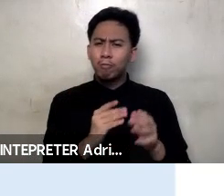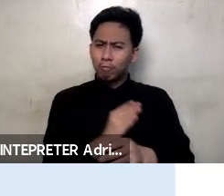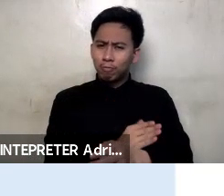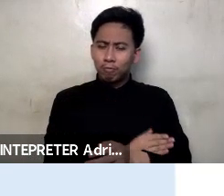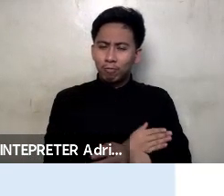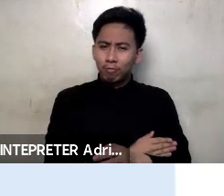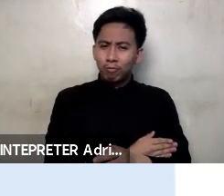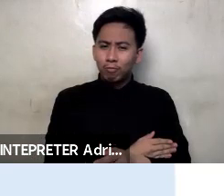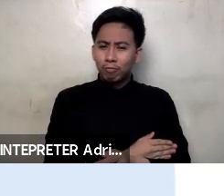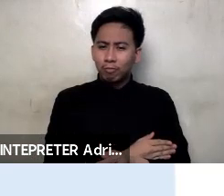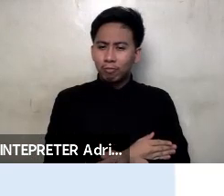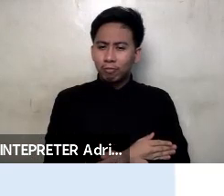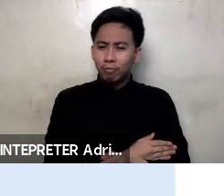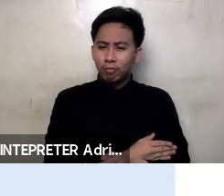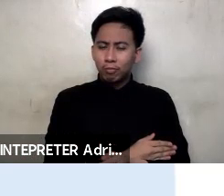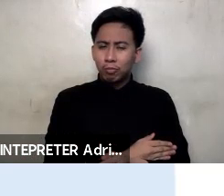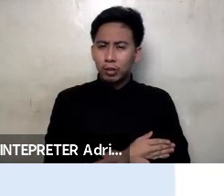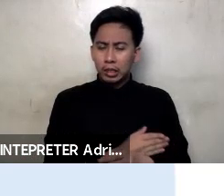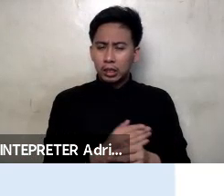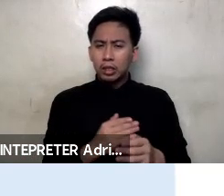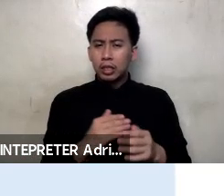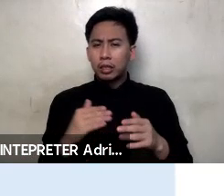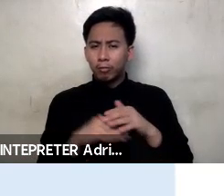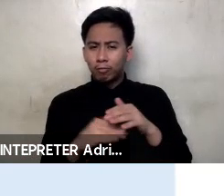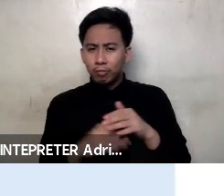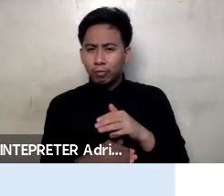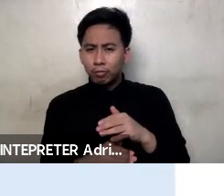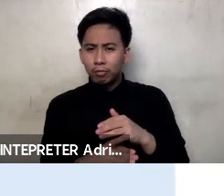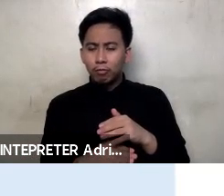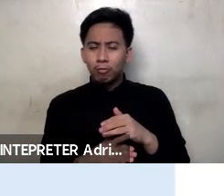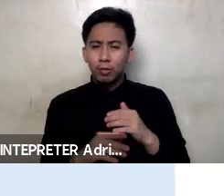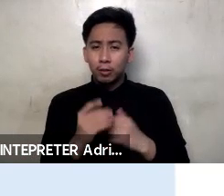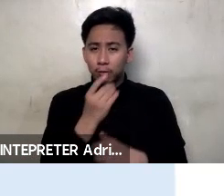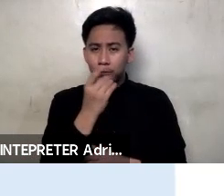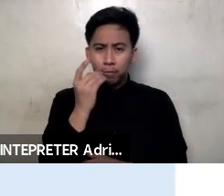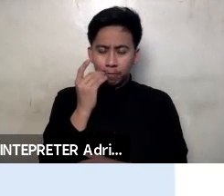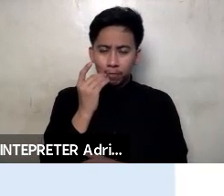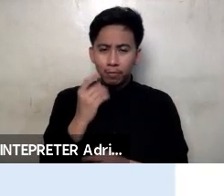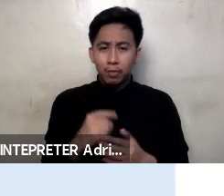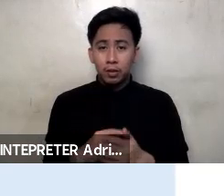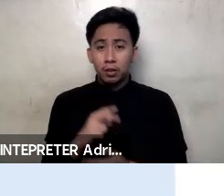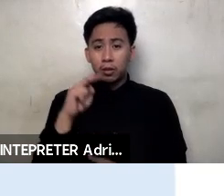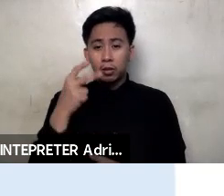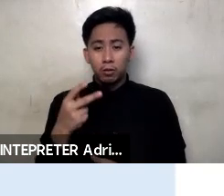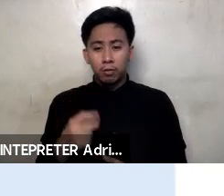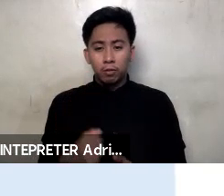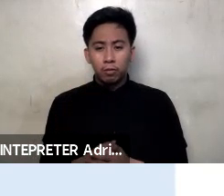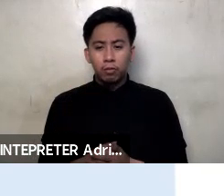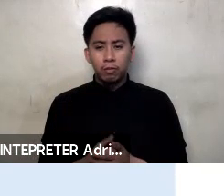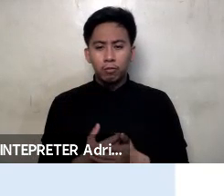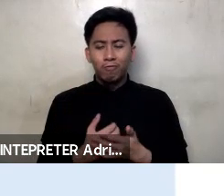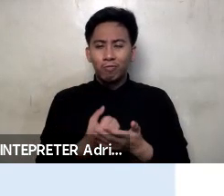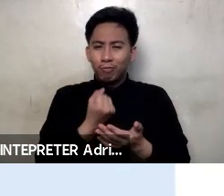availability and improve access to diverse diet. Number two, source of income